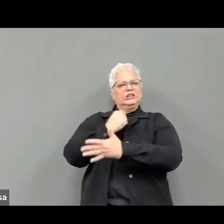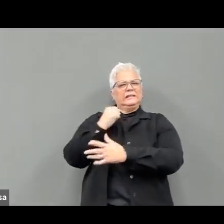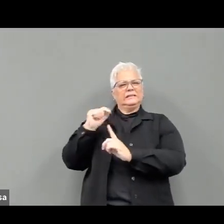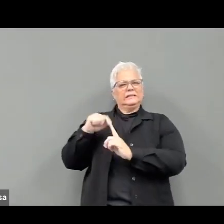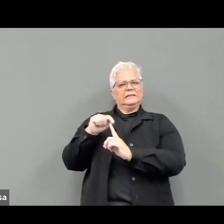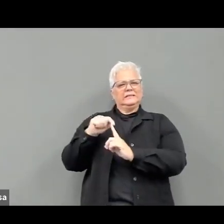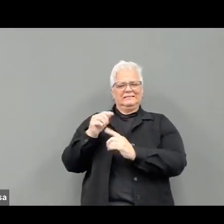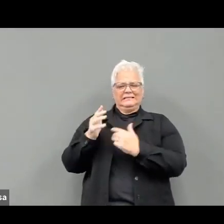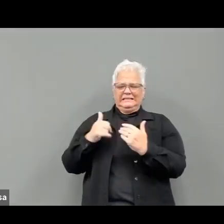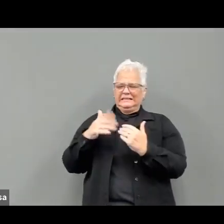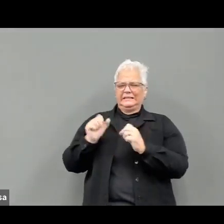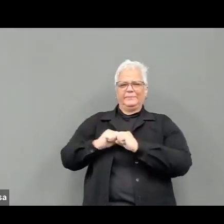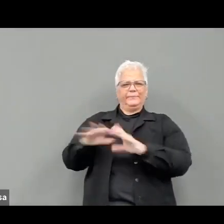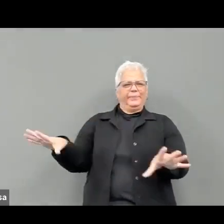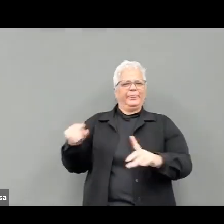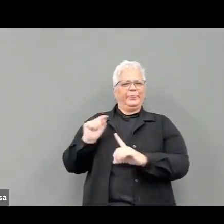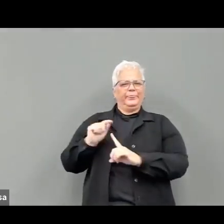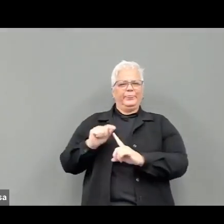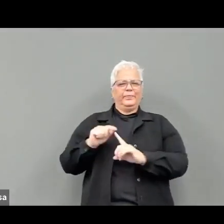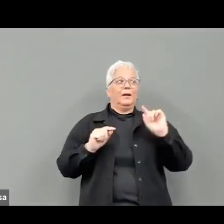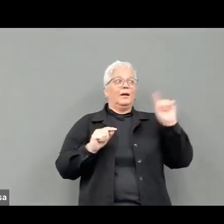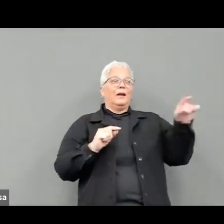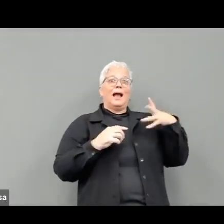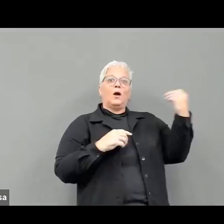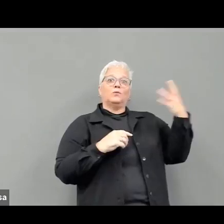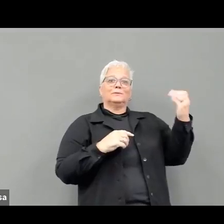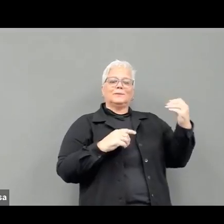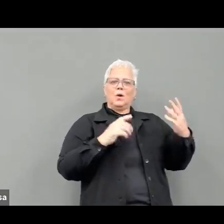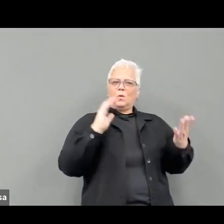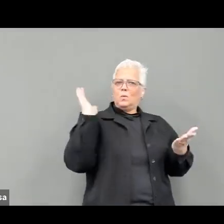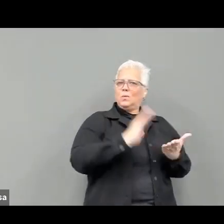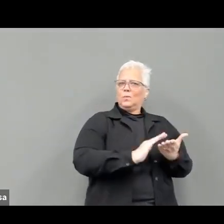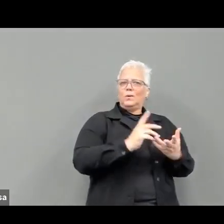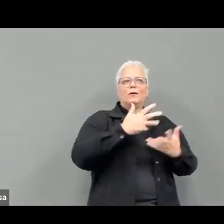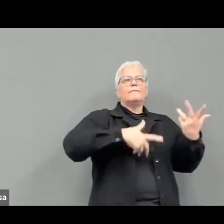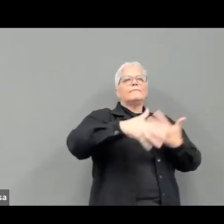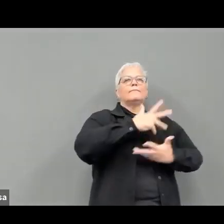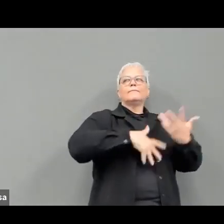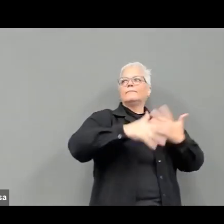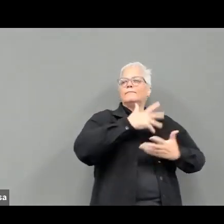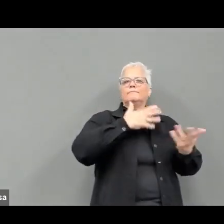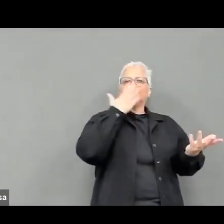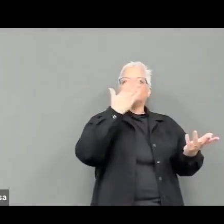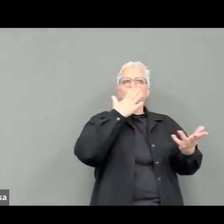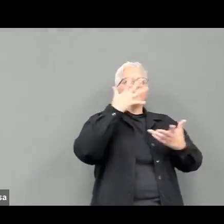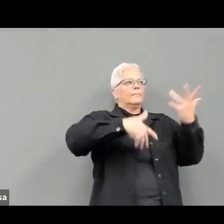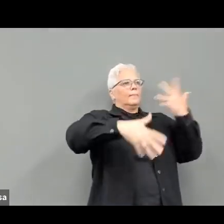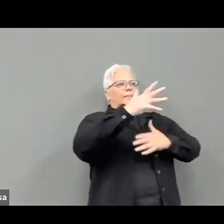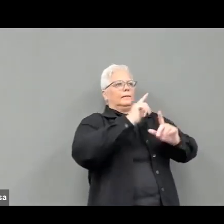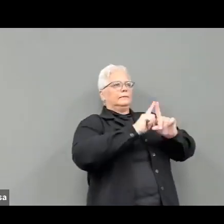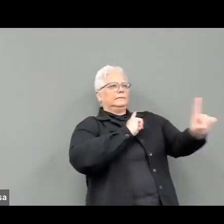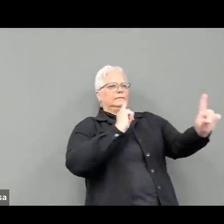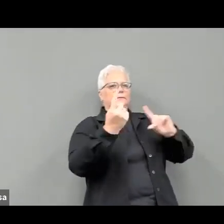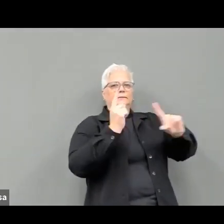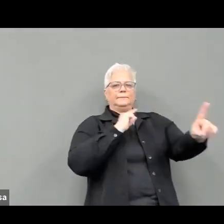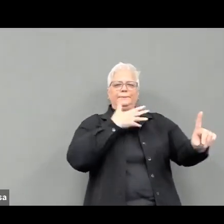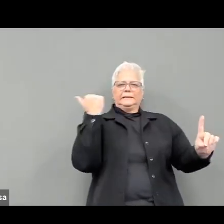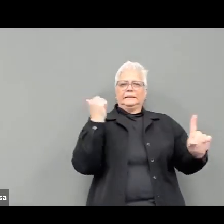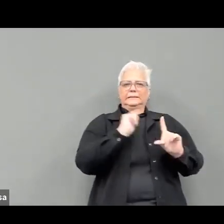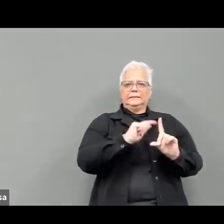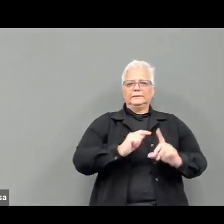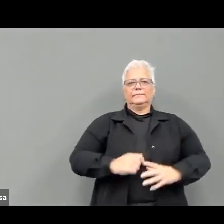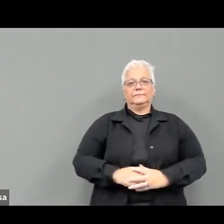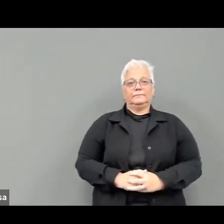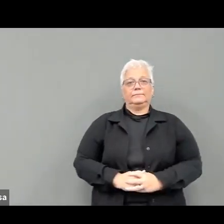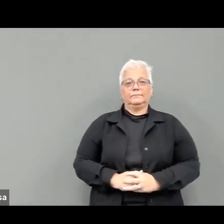remain high in Tulsa County. You can safely enjoy your favorite activities if you follow the 3 W's and put the health and safety of your family